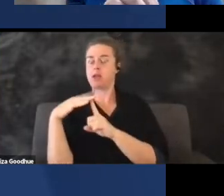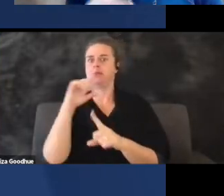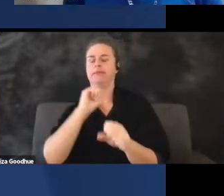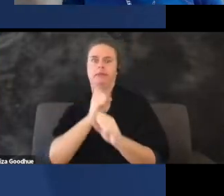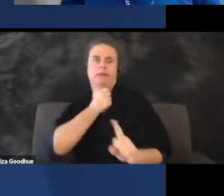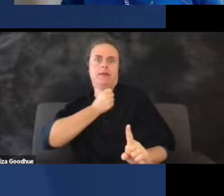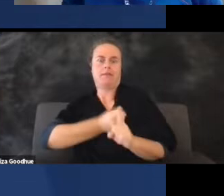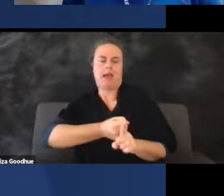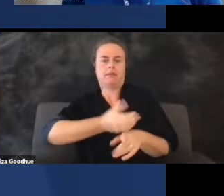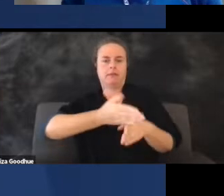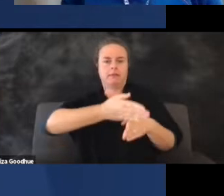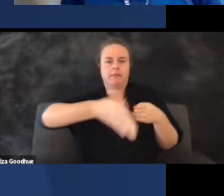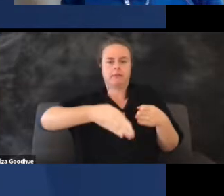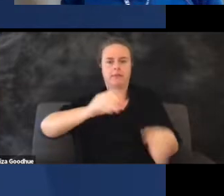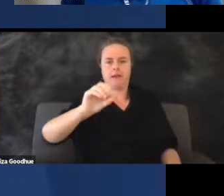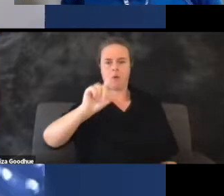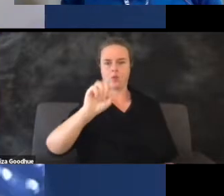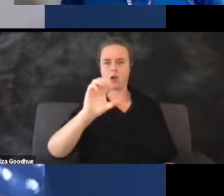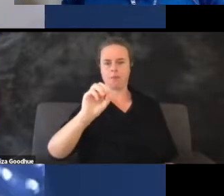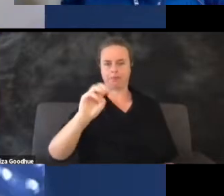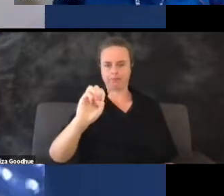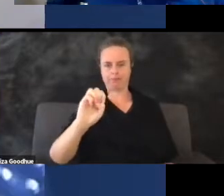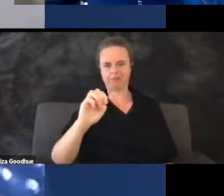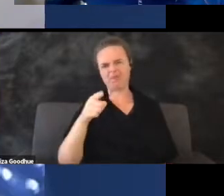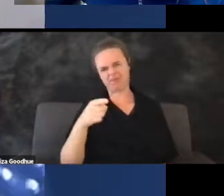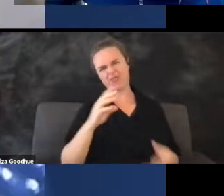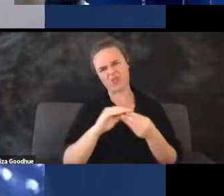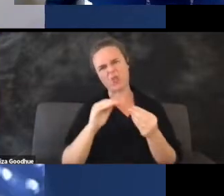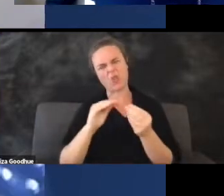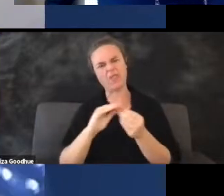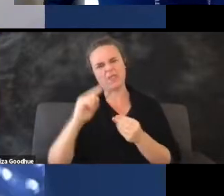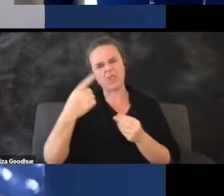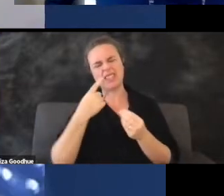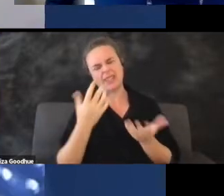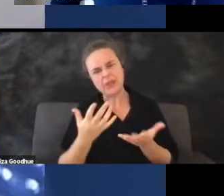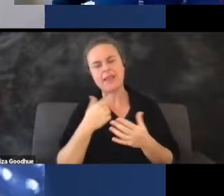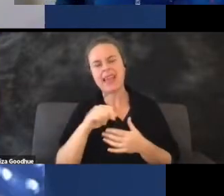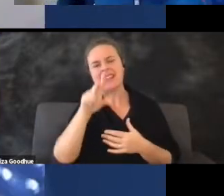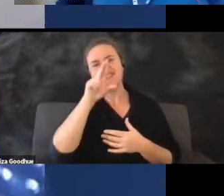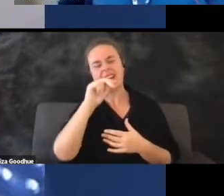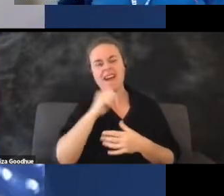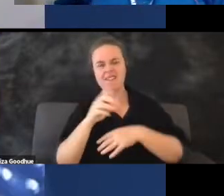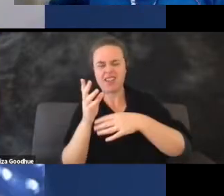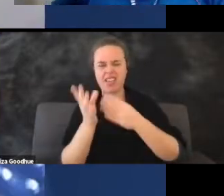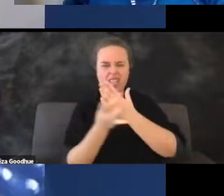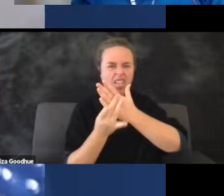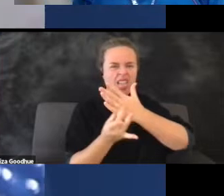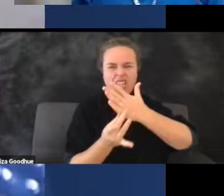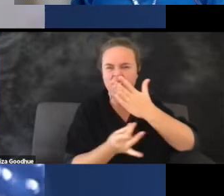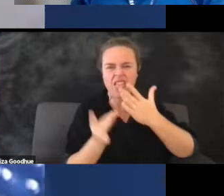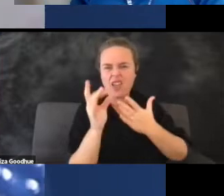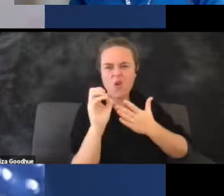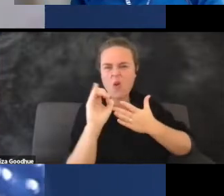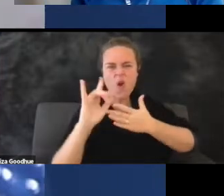outcomes, I guess I will say. So the first story is about the duck covered in oil. And I'm sure everybody has